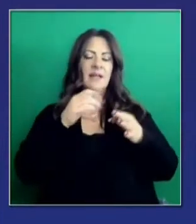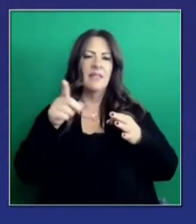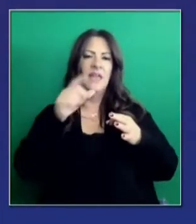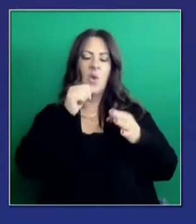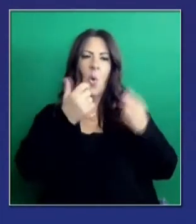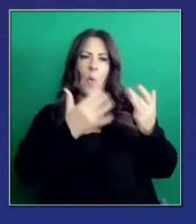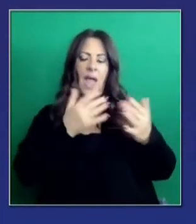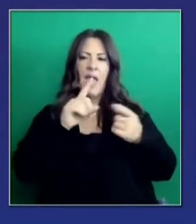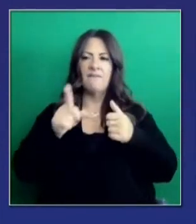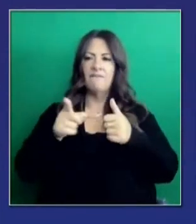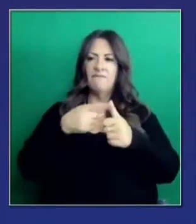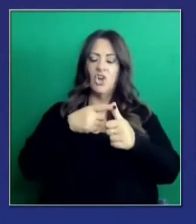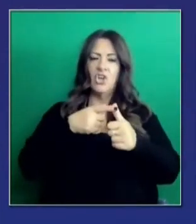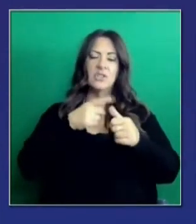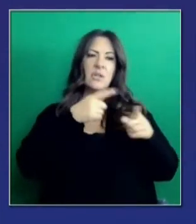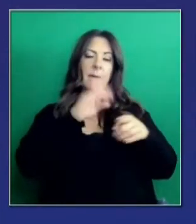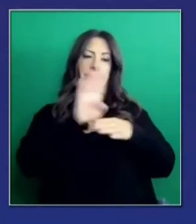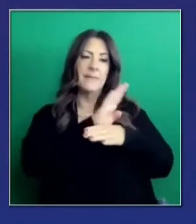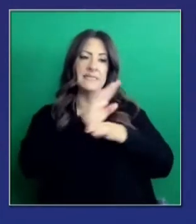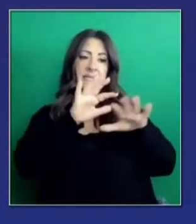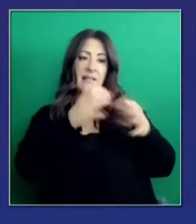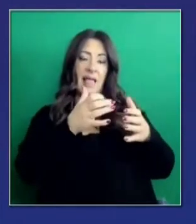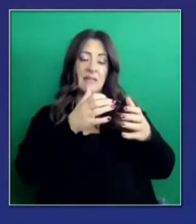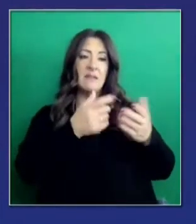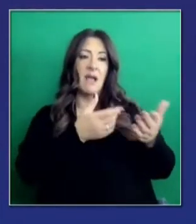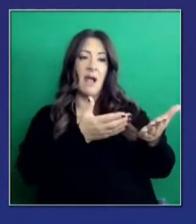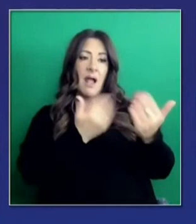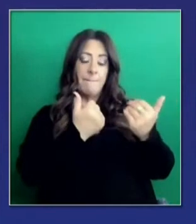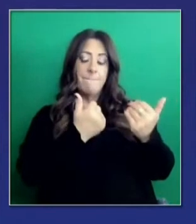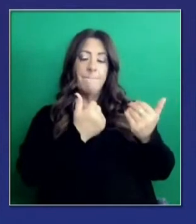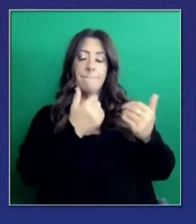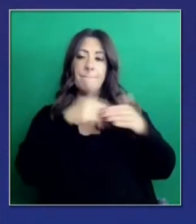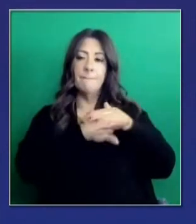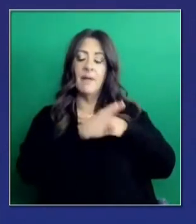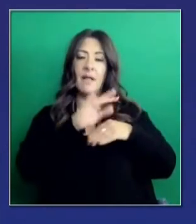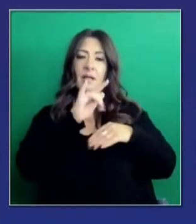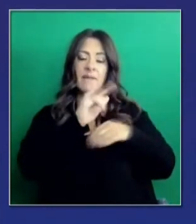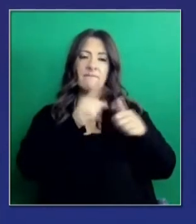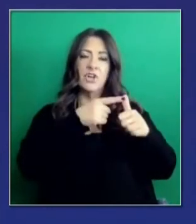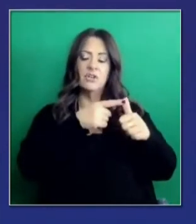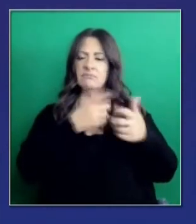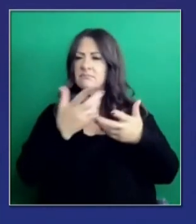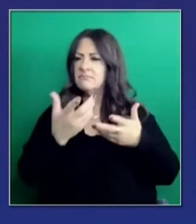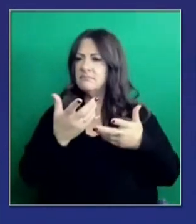business-class passengers before they announce premium class and then ultimately the economy